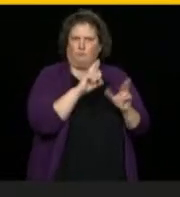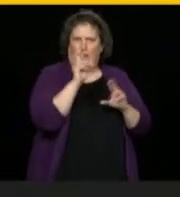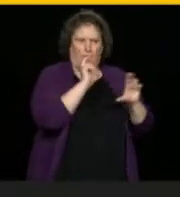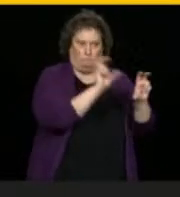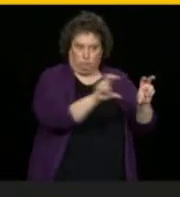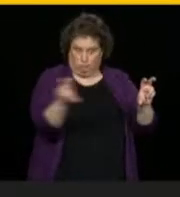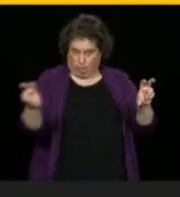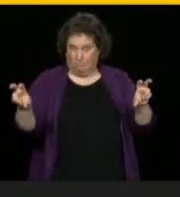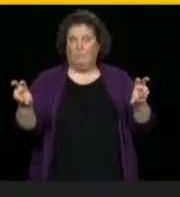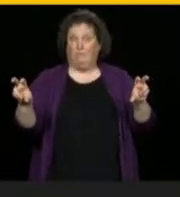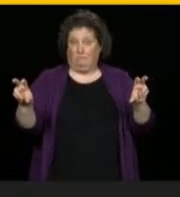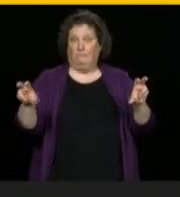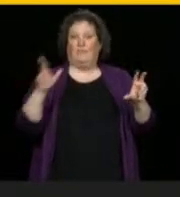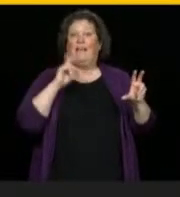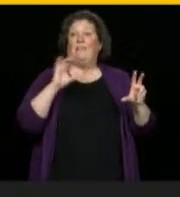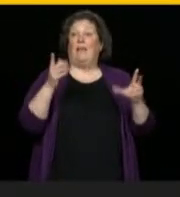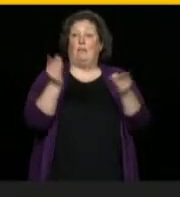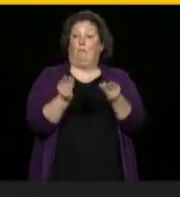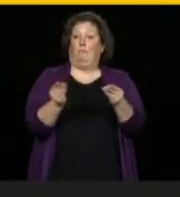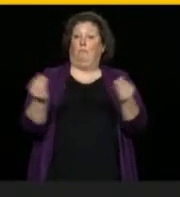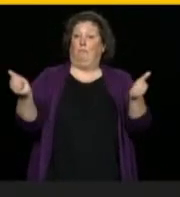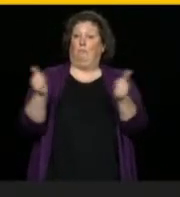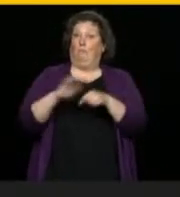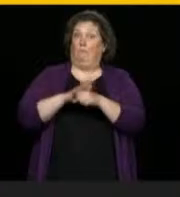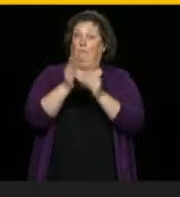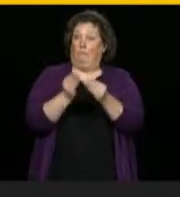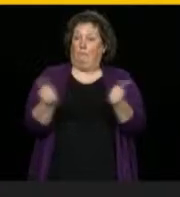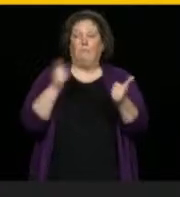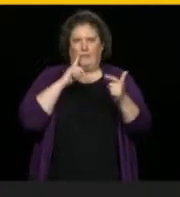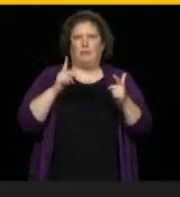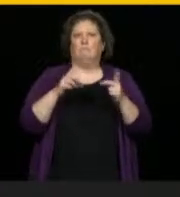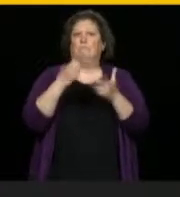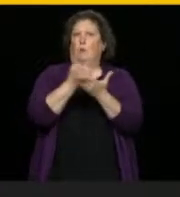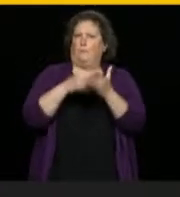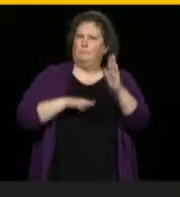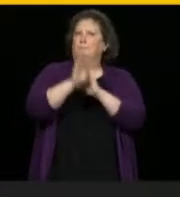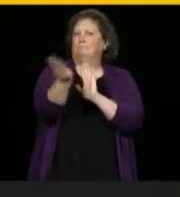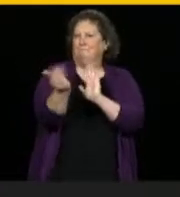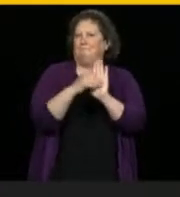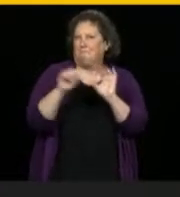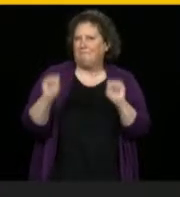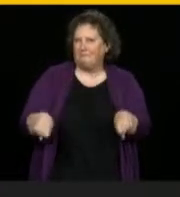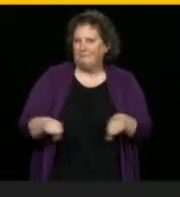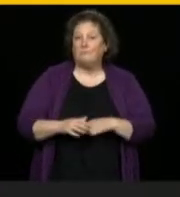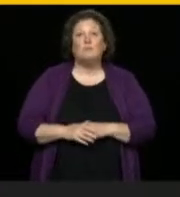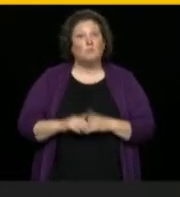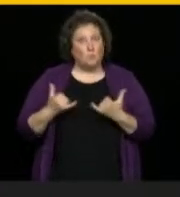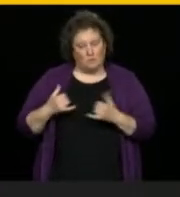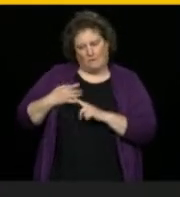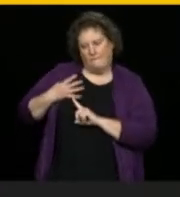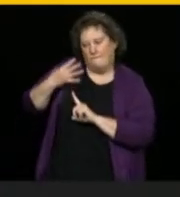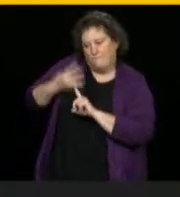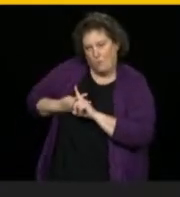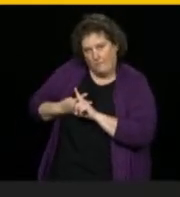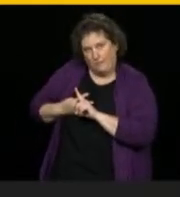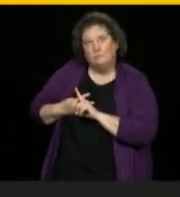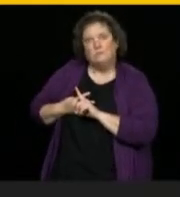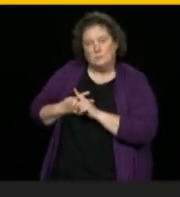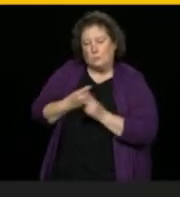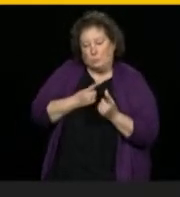months later, we've slowed down the progression of the virus significantly, and we're now seeing parts of the economy